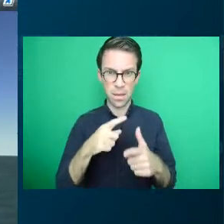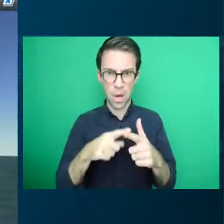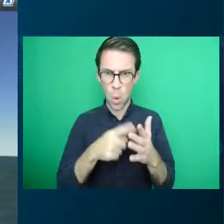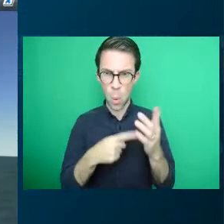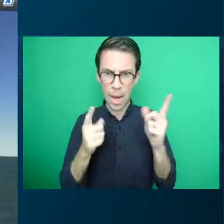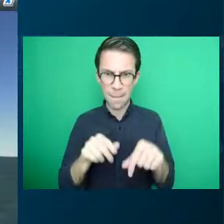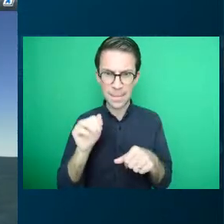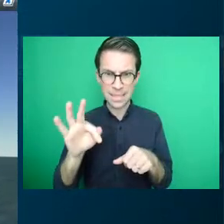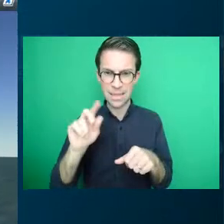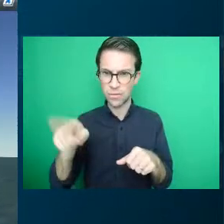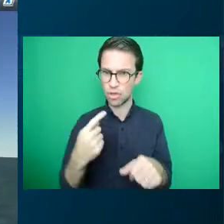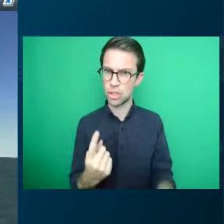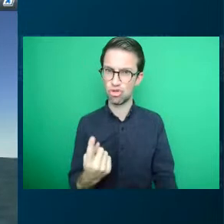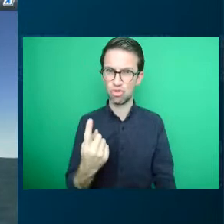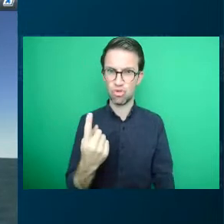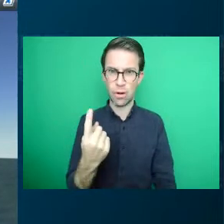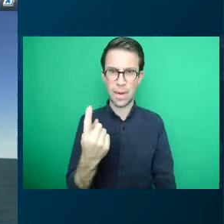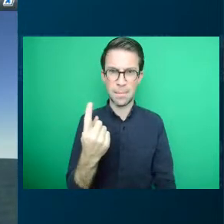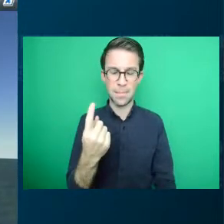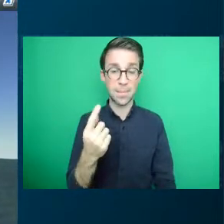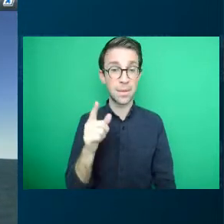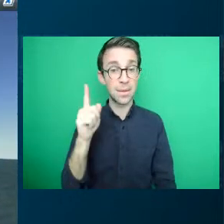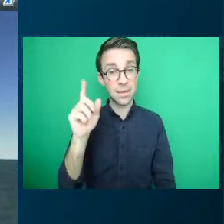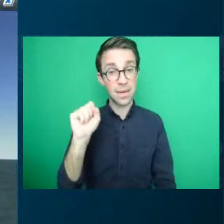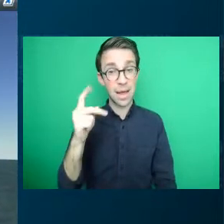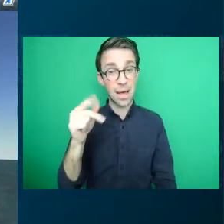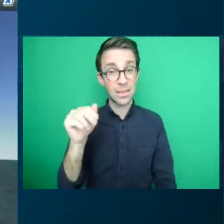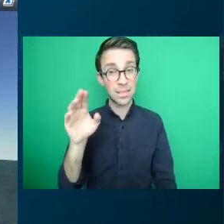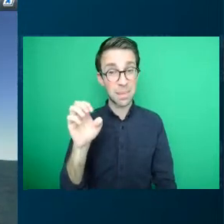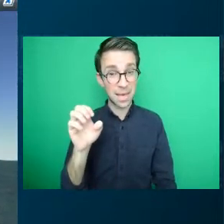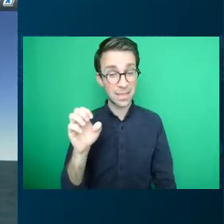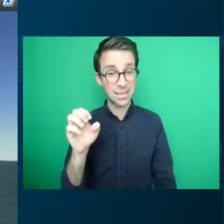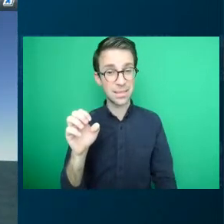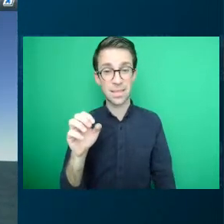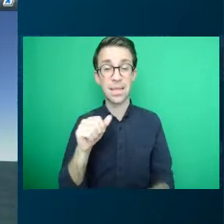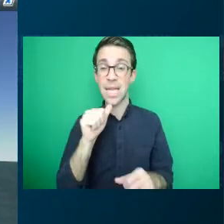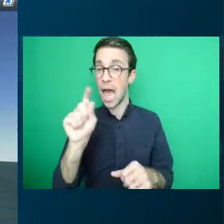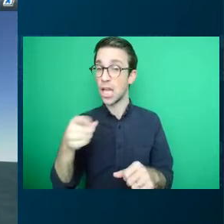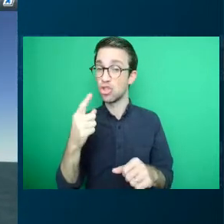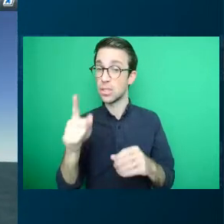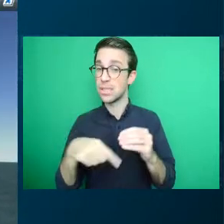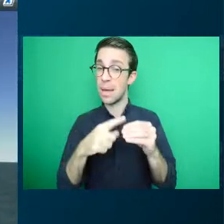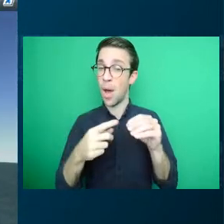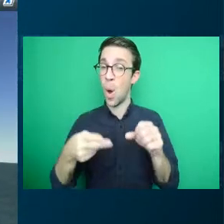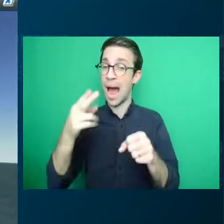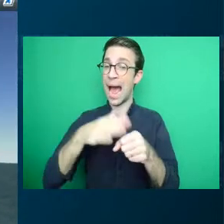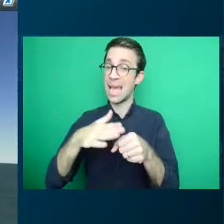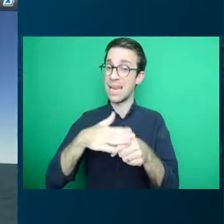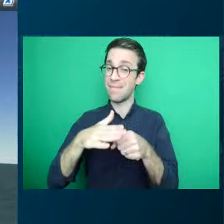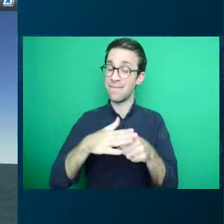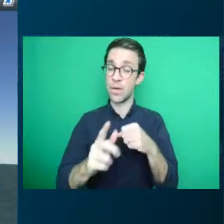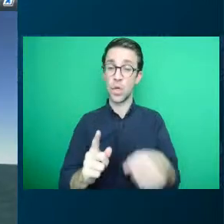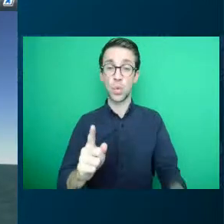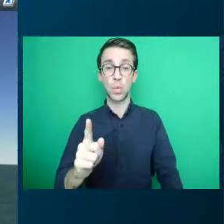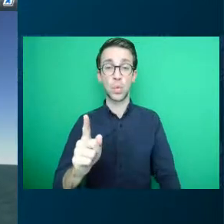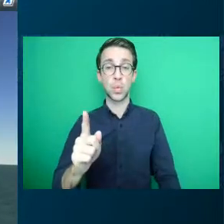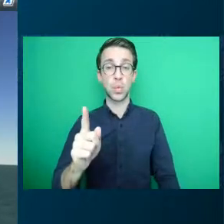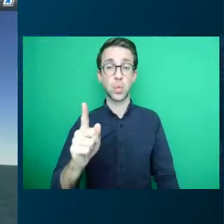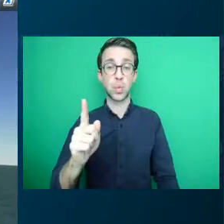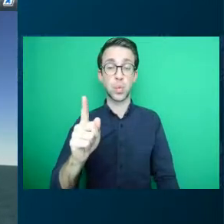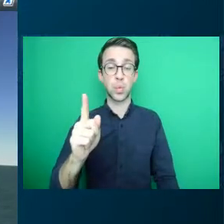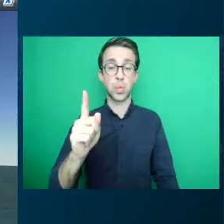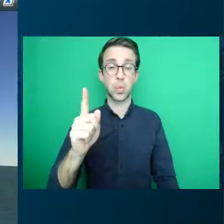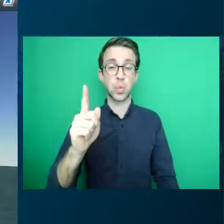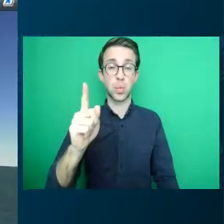up? When I'm going to space, it's not just about getting high enough, getting far enough off the surface of the Earth, getting enough